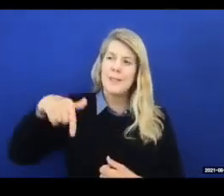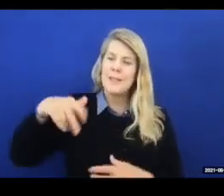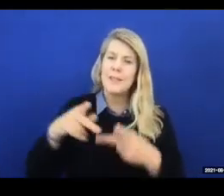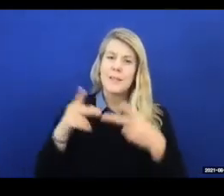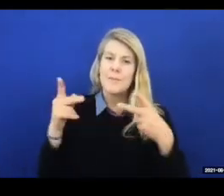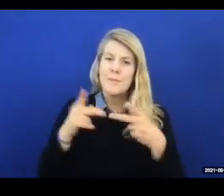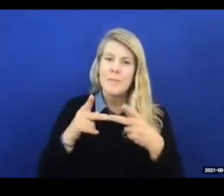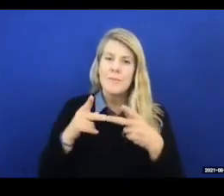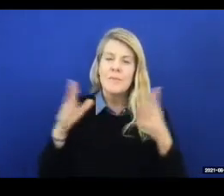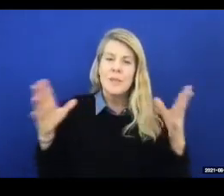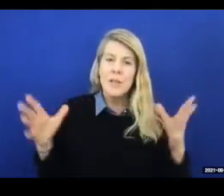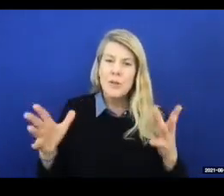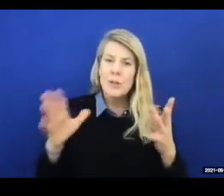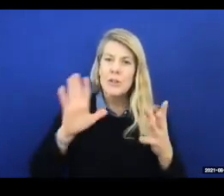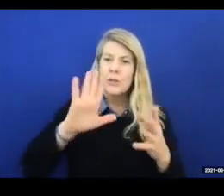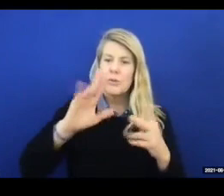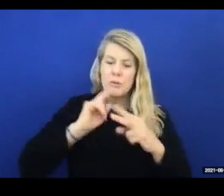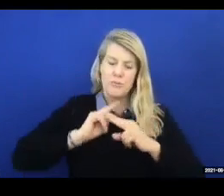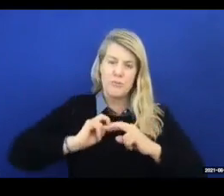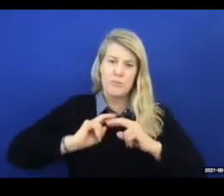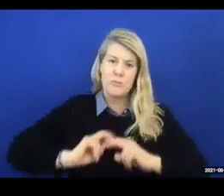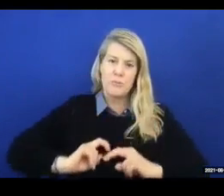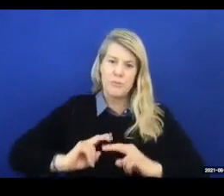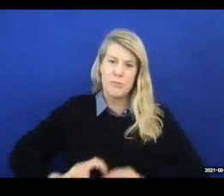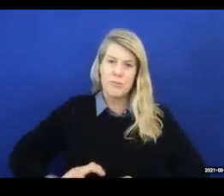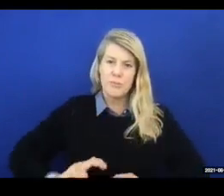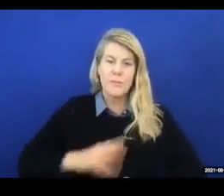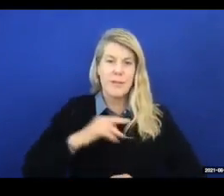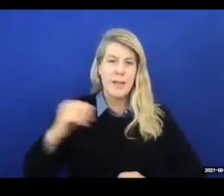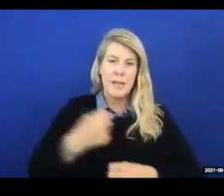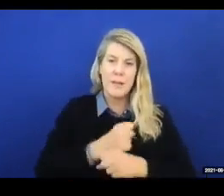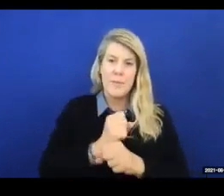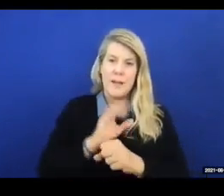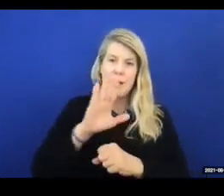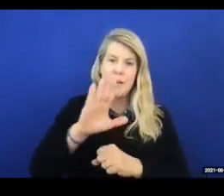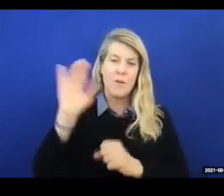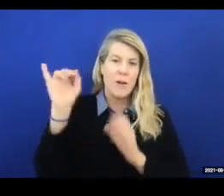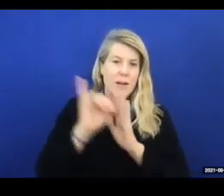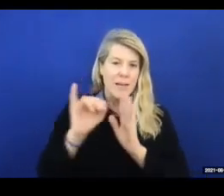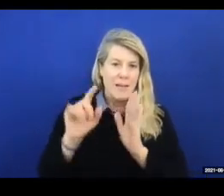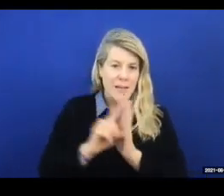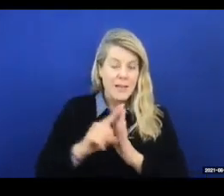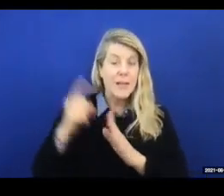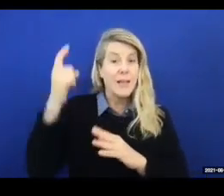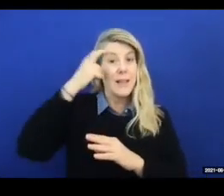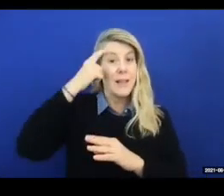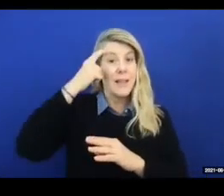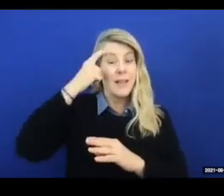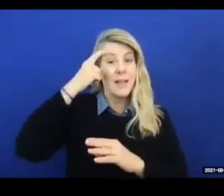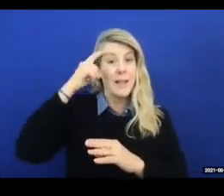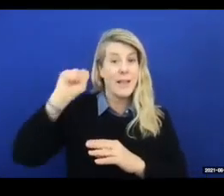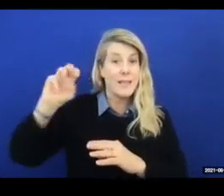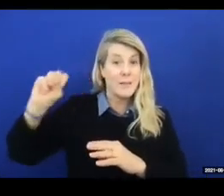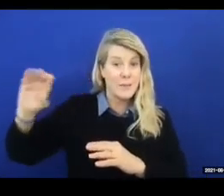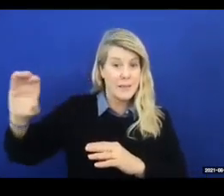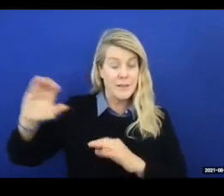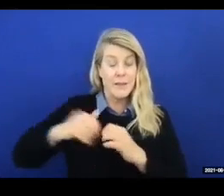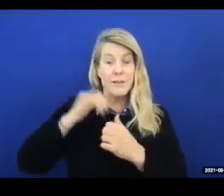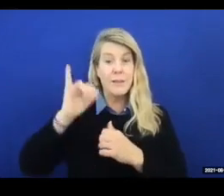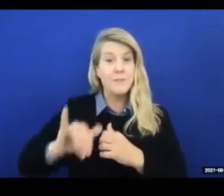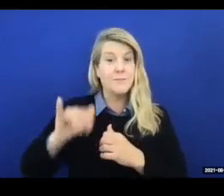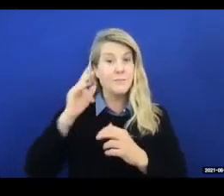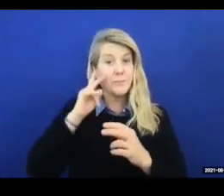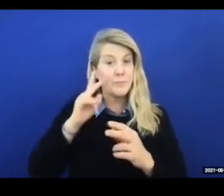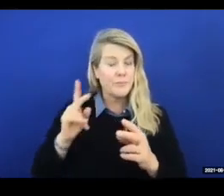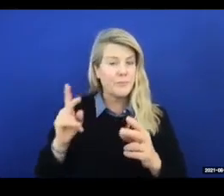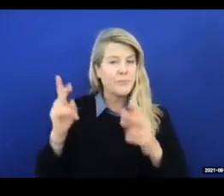that encourages your self-exploration and the formation of your identity. Think about SMC and how it reminds you of